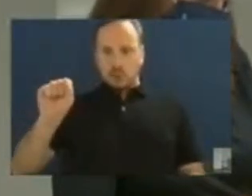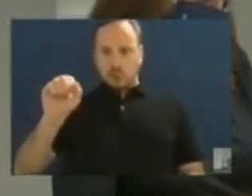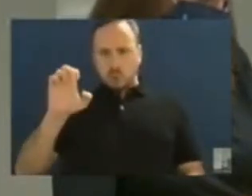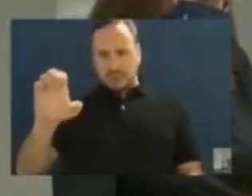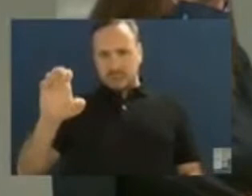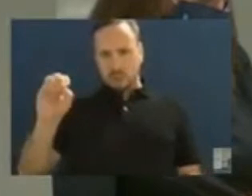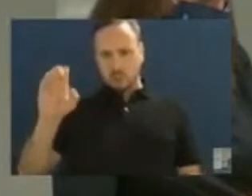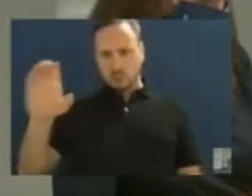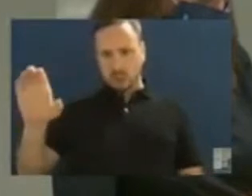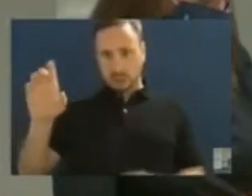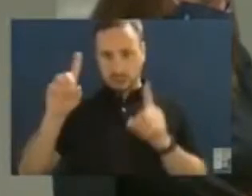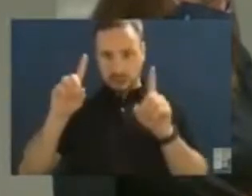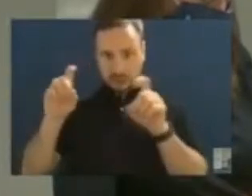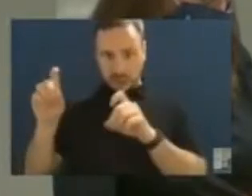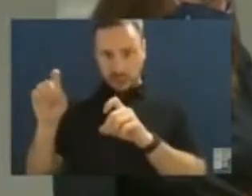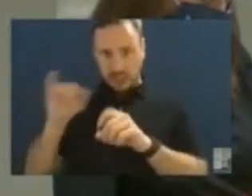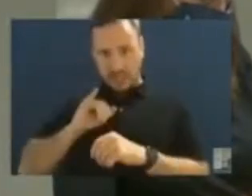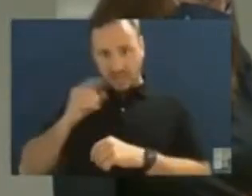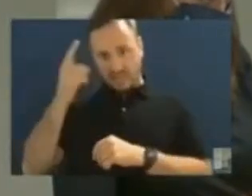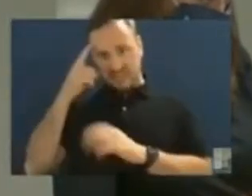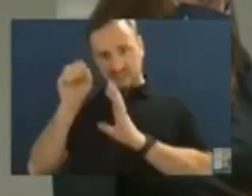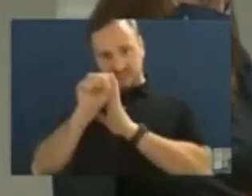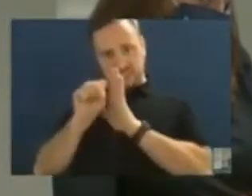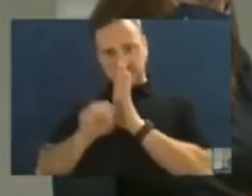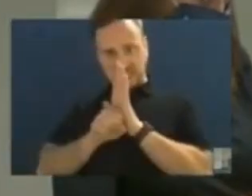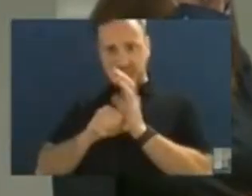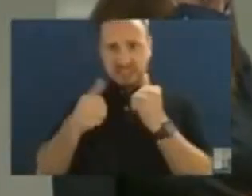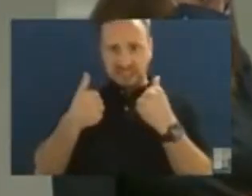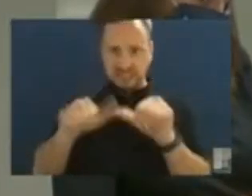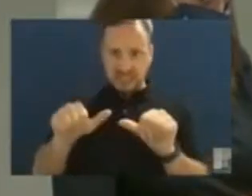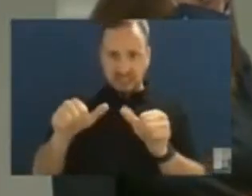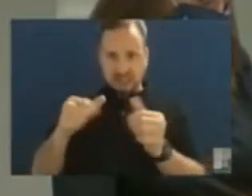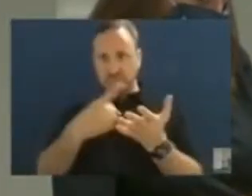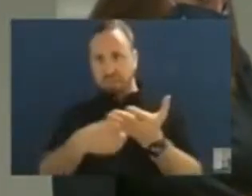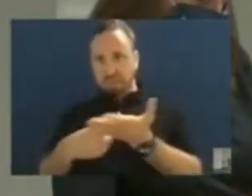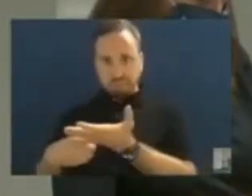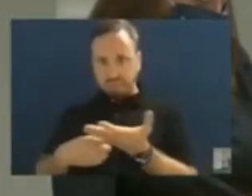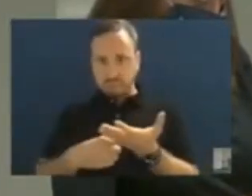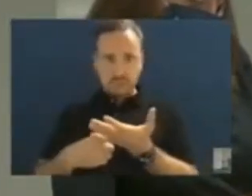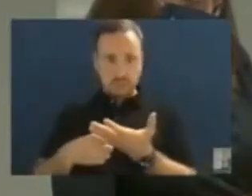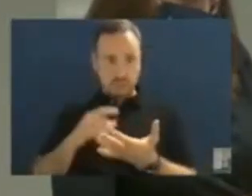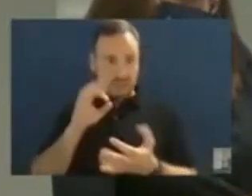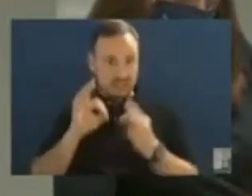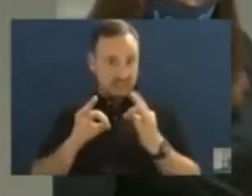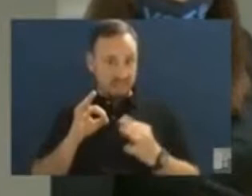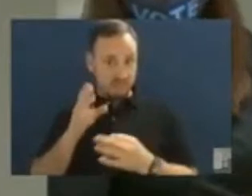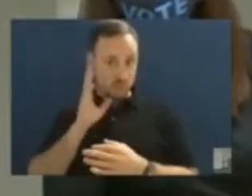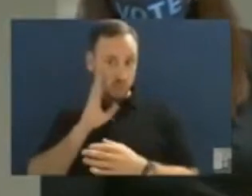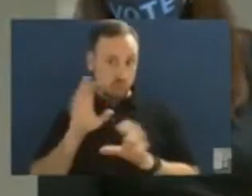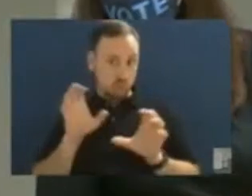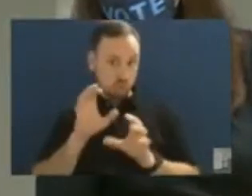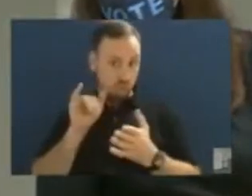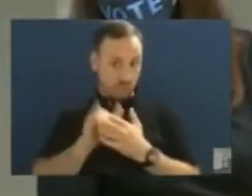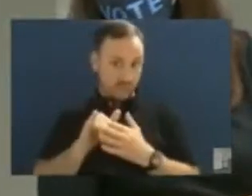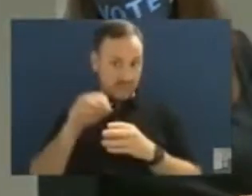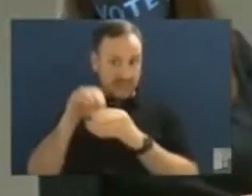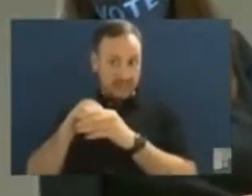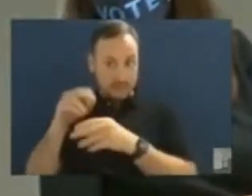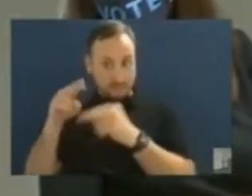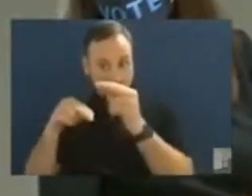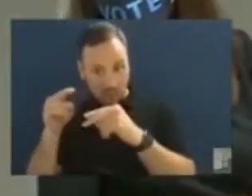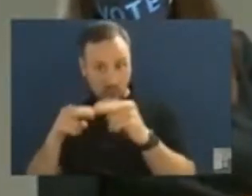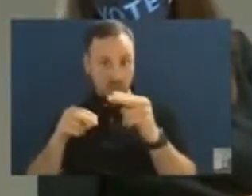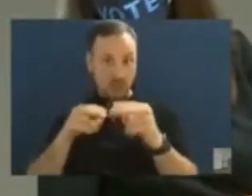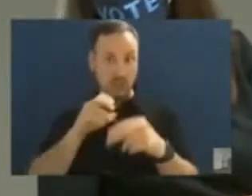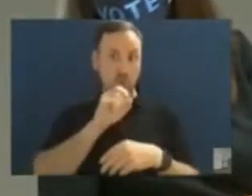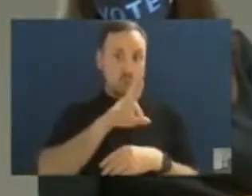the state is still debating on whether or not that will occur in buildings or remote. Is